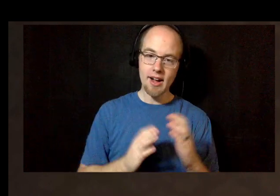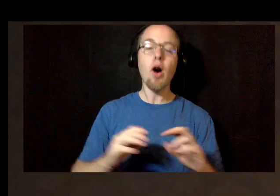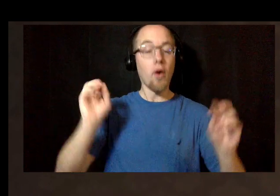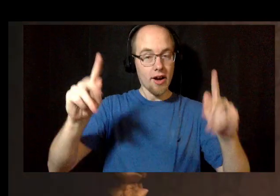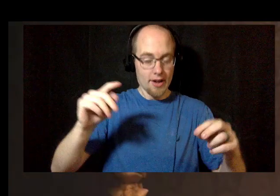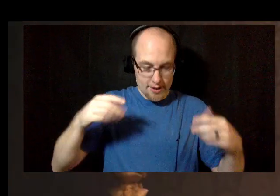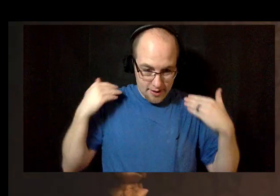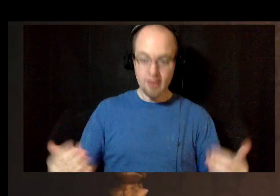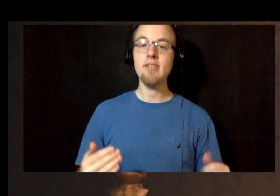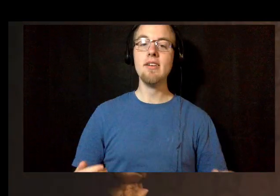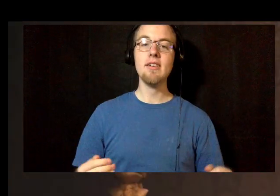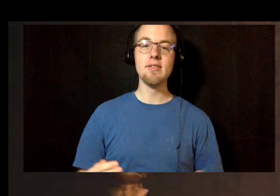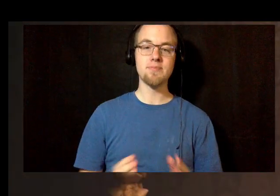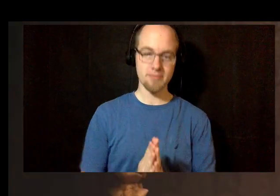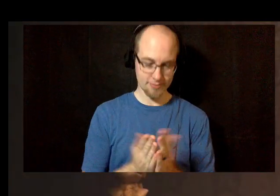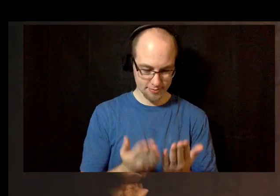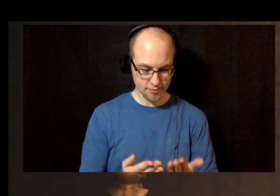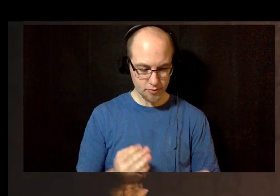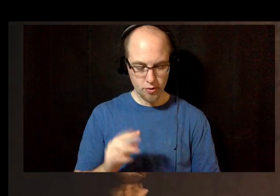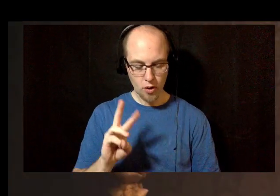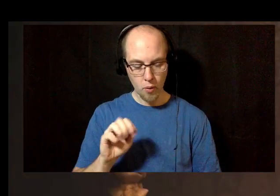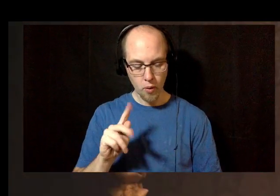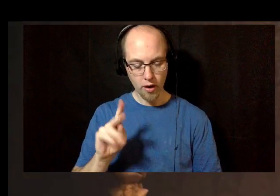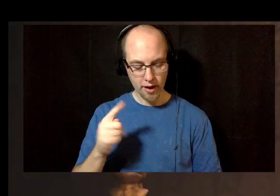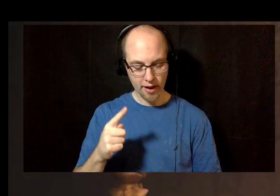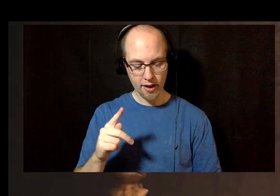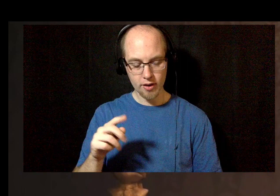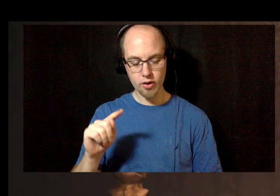here we go. Walking to Skye,